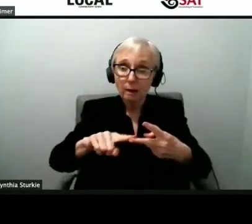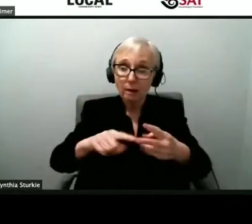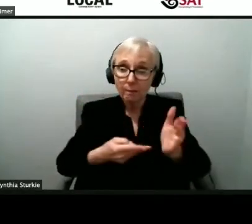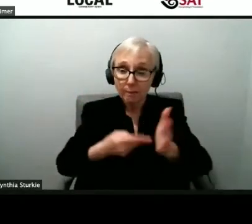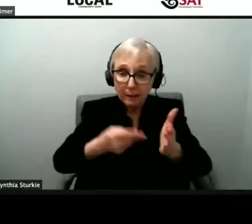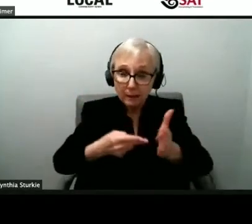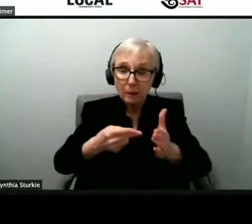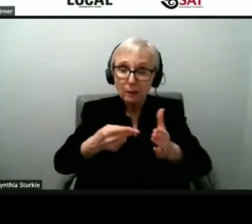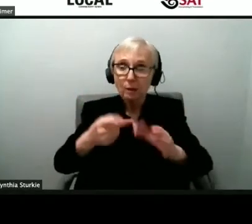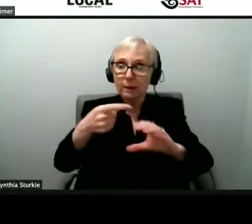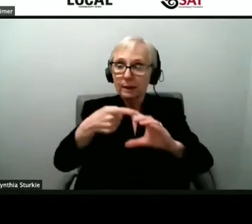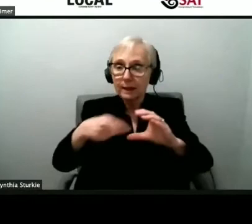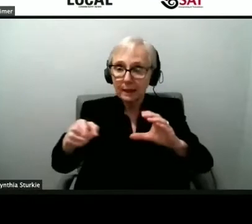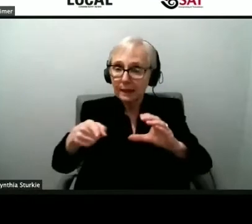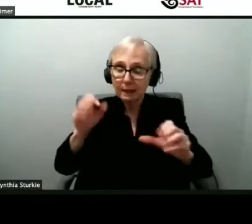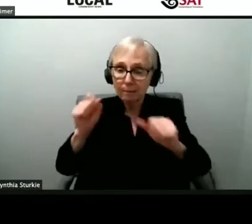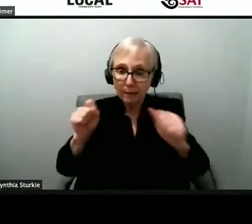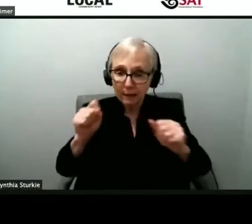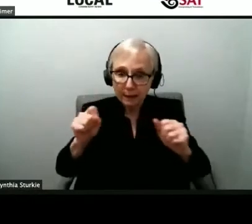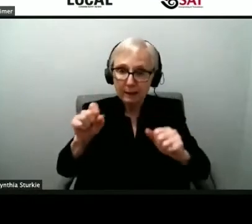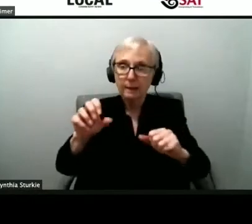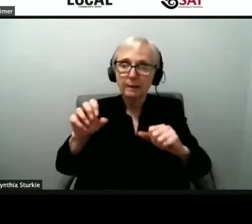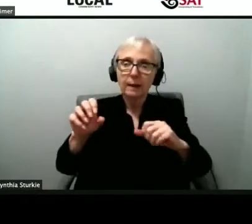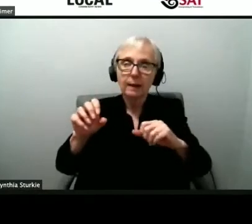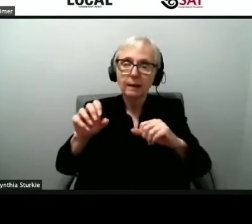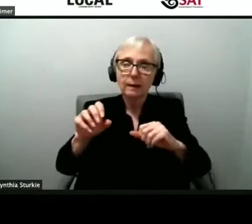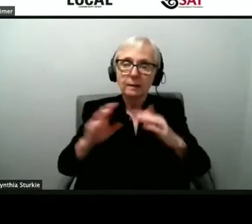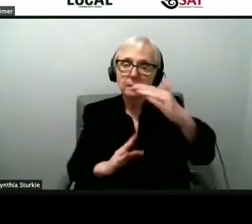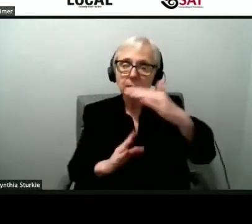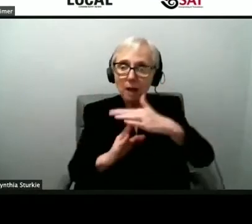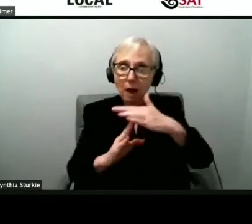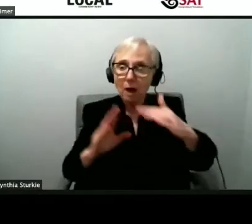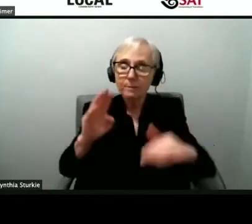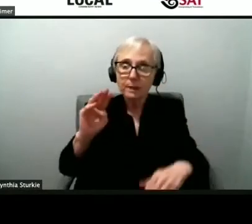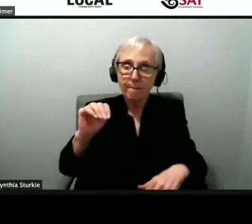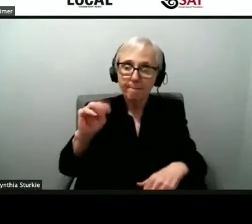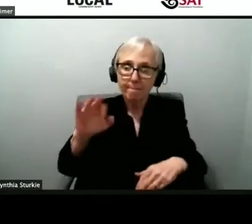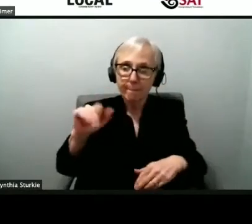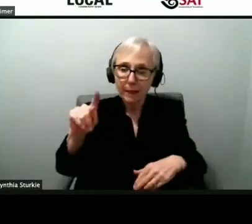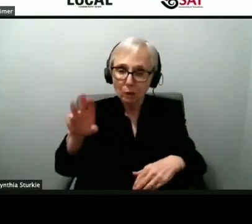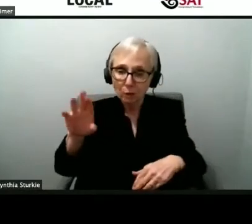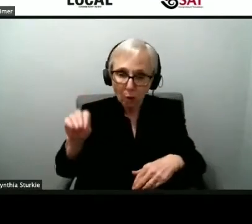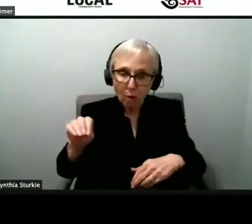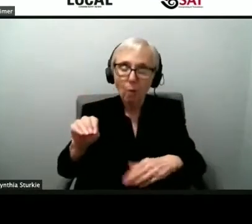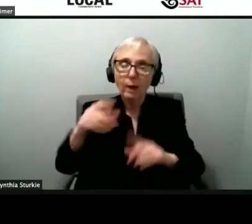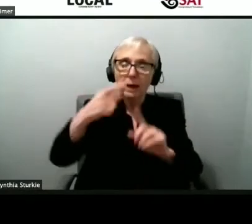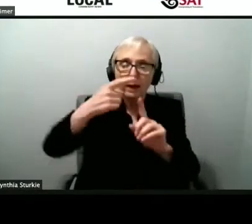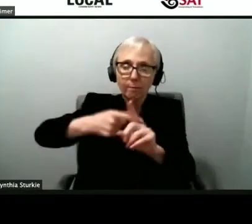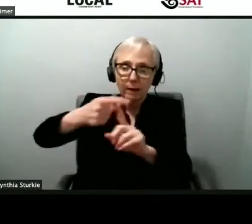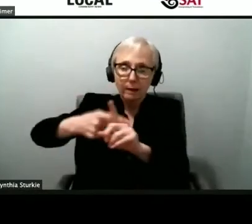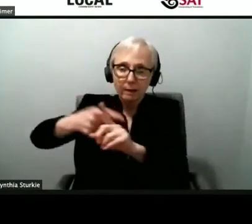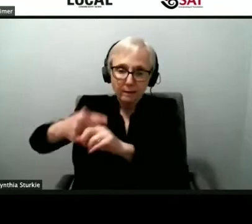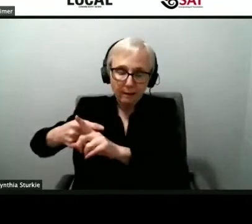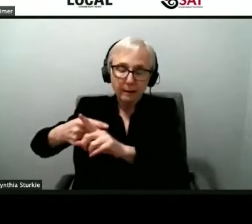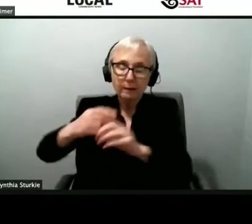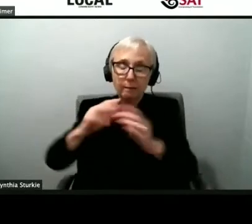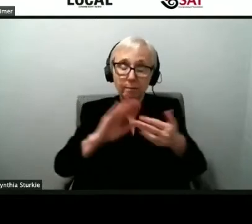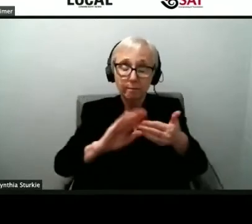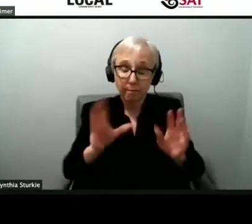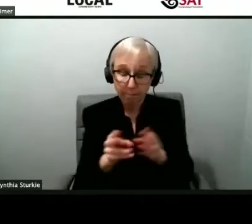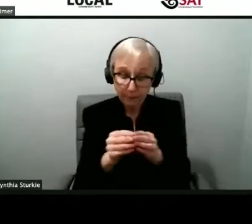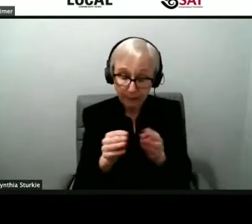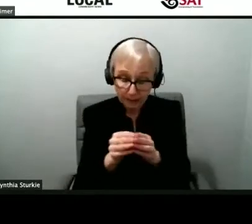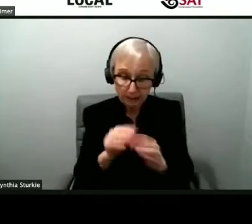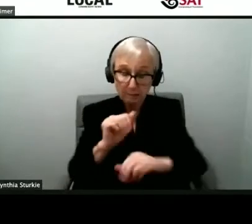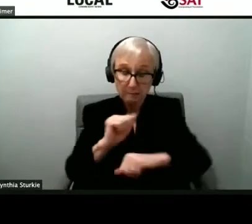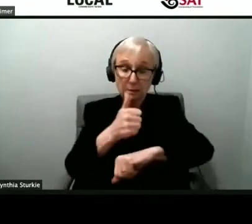you have your e-blast, working with CCSA, working with COPS Metro. We continue to have a monthly meeting that is set up. So we continue